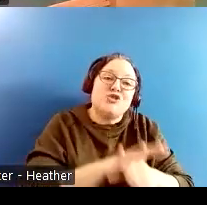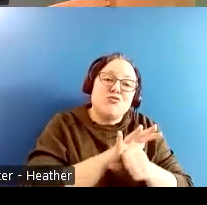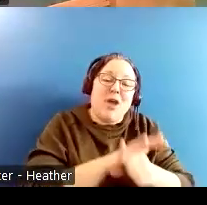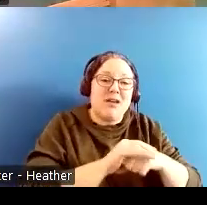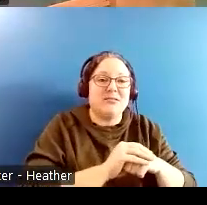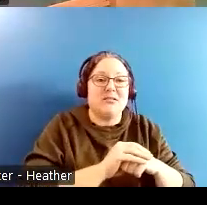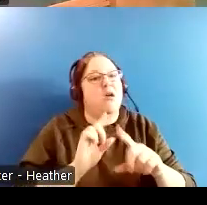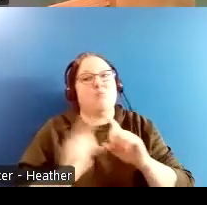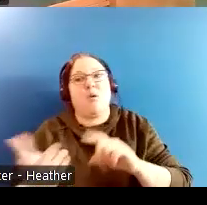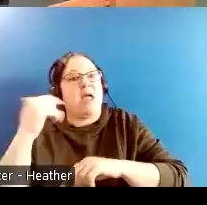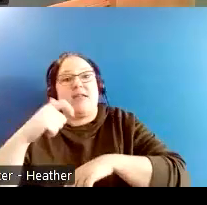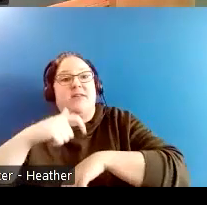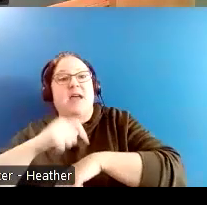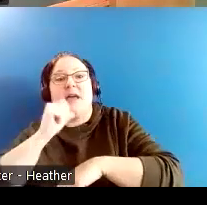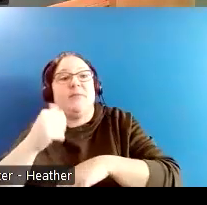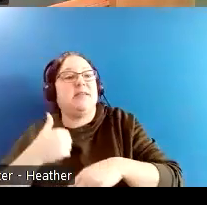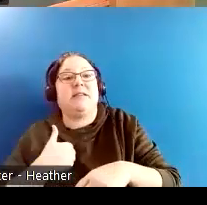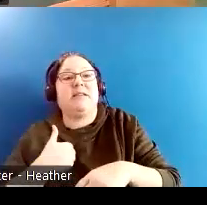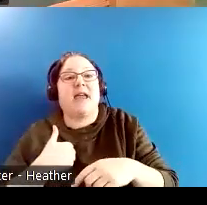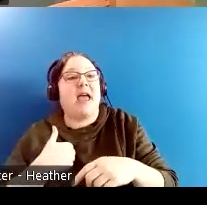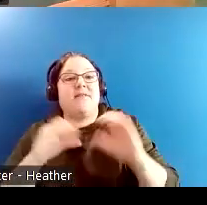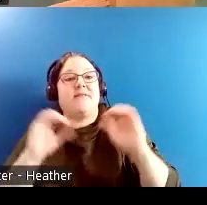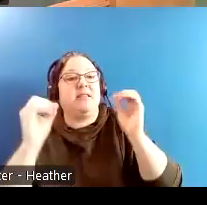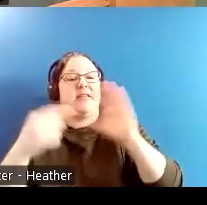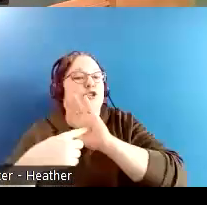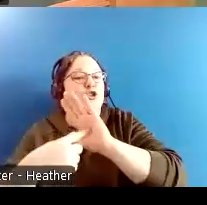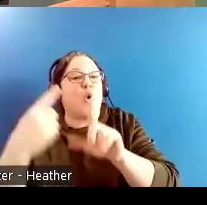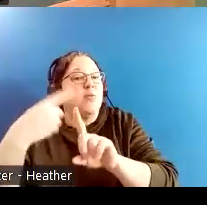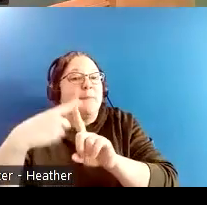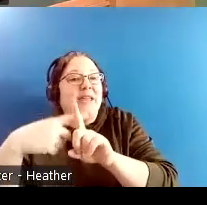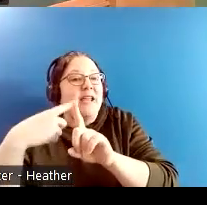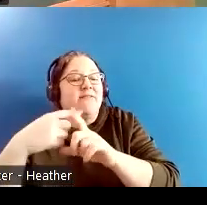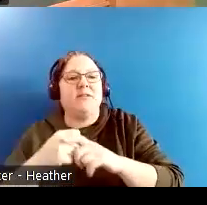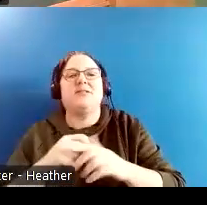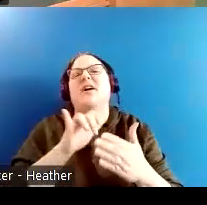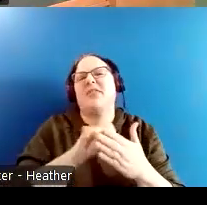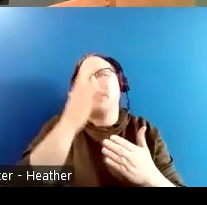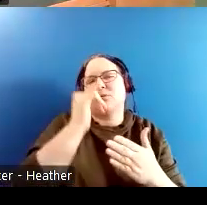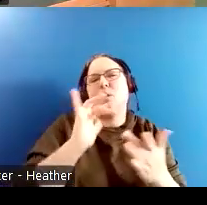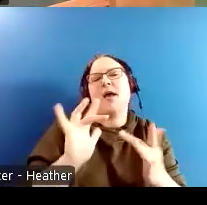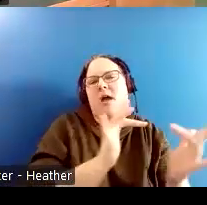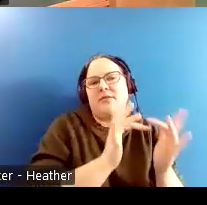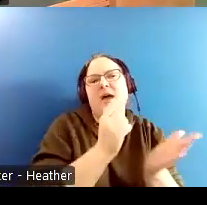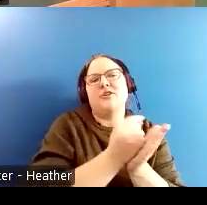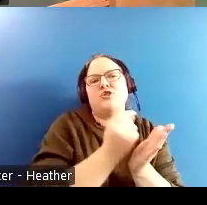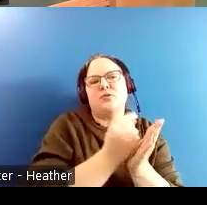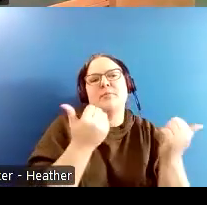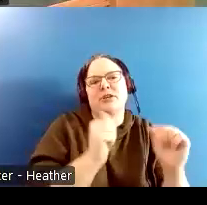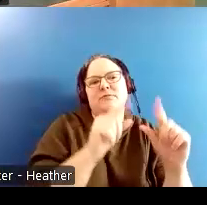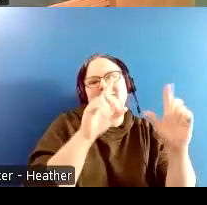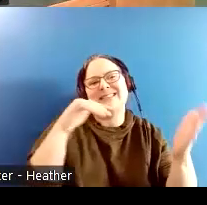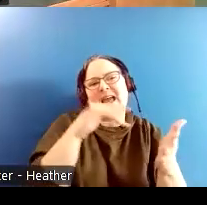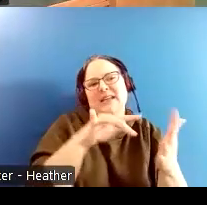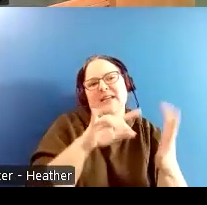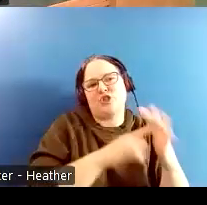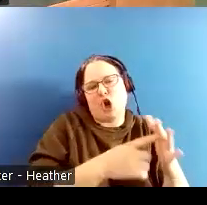trials to demonstrate benefit. So that's where our online treatment trial came in. So it sounds easy. I started